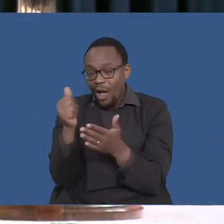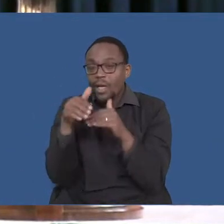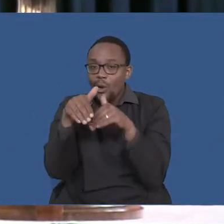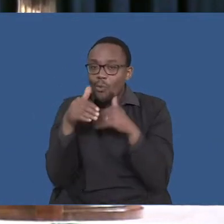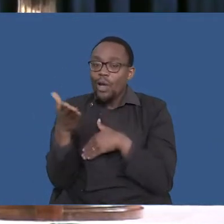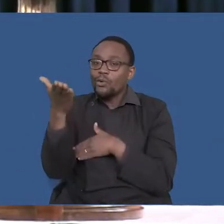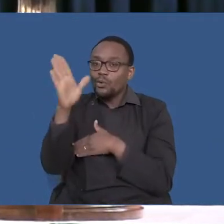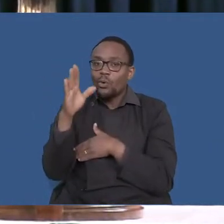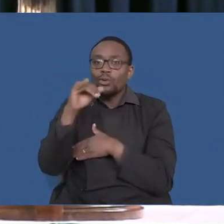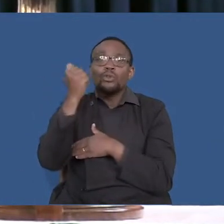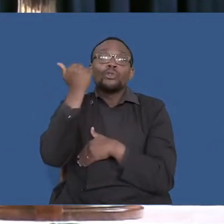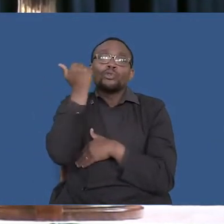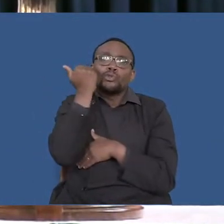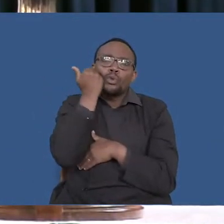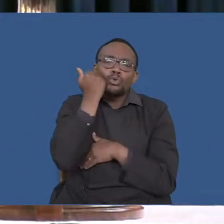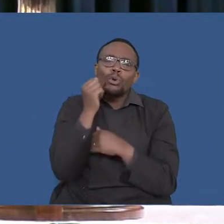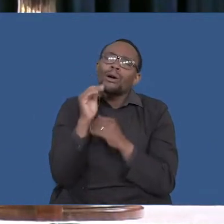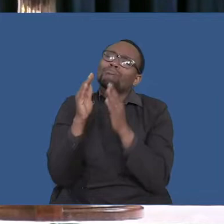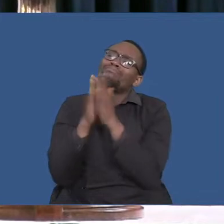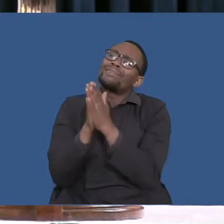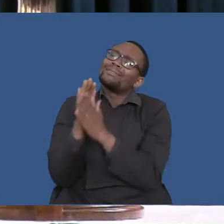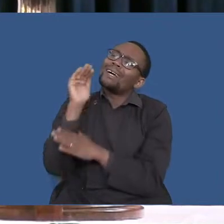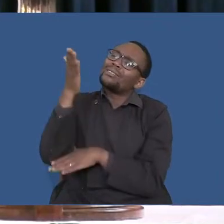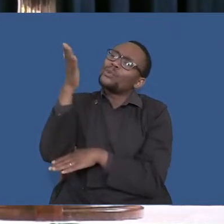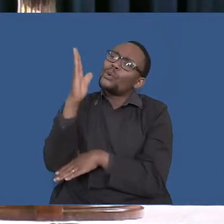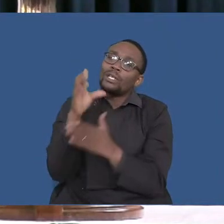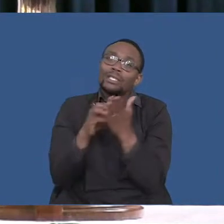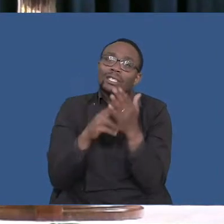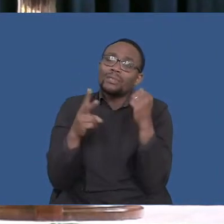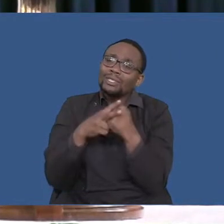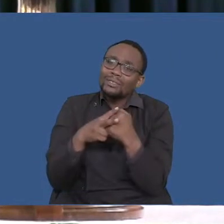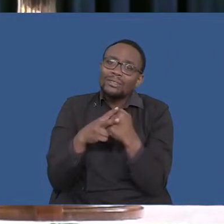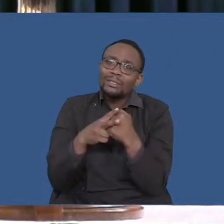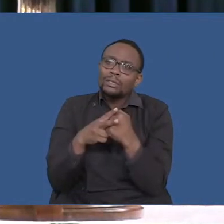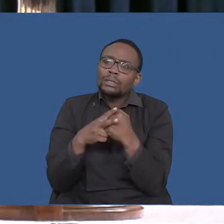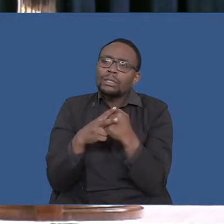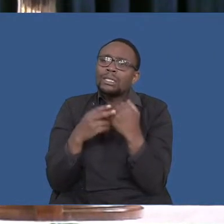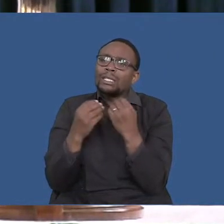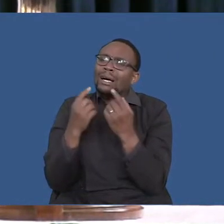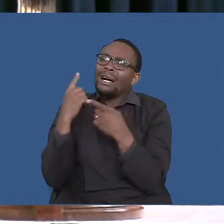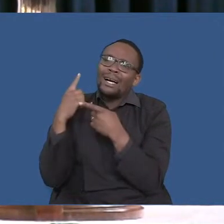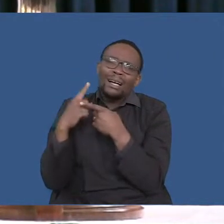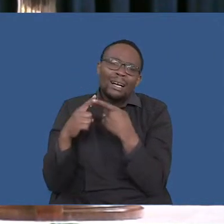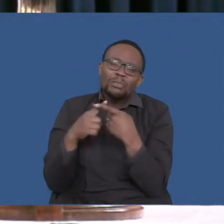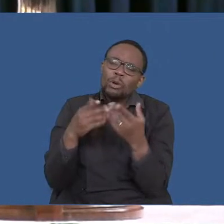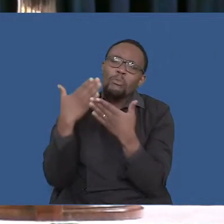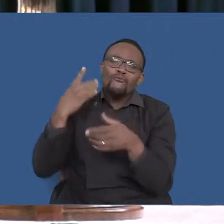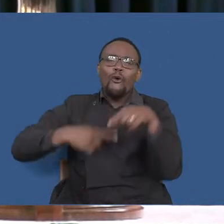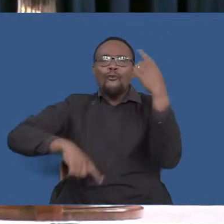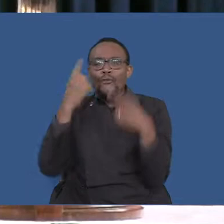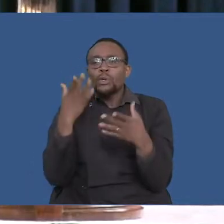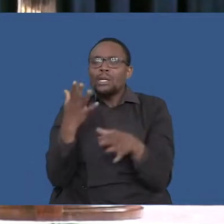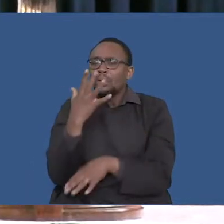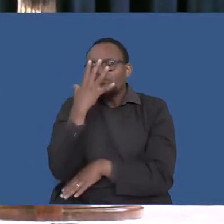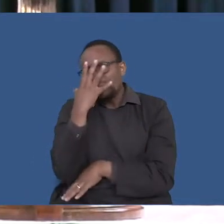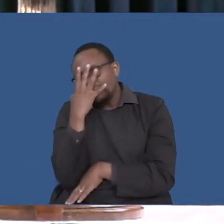Remember, Joshua cried to God in chapter 7 and told God, God, we have experienced victory and it's very shameful. And